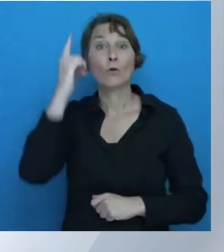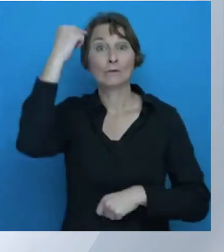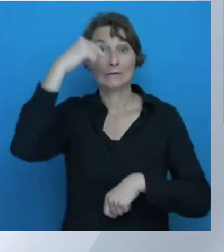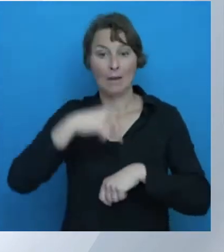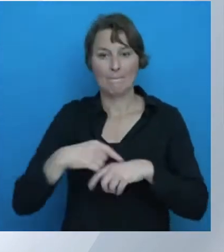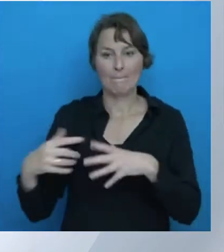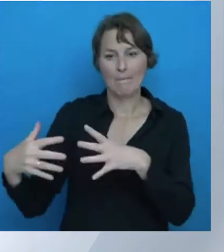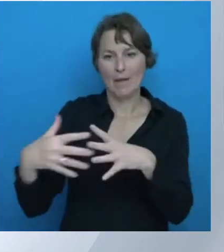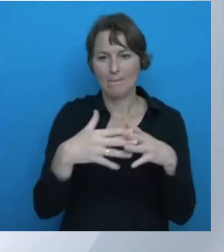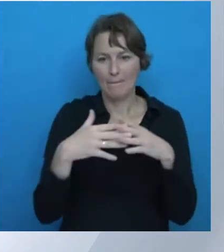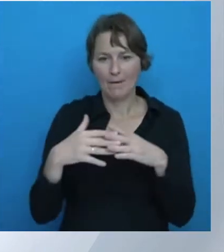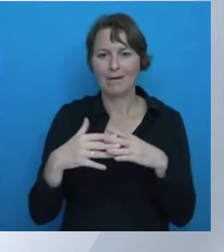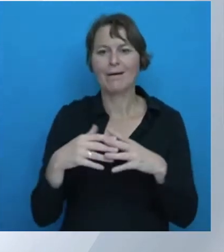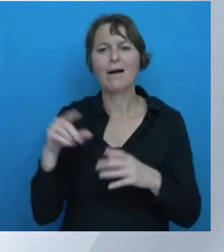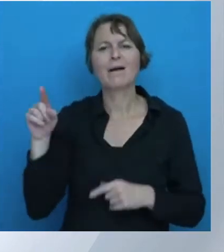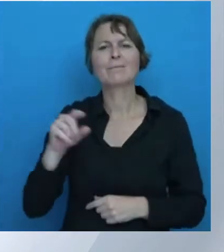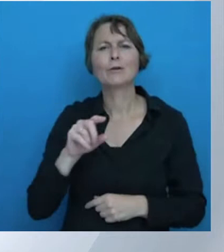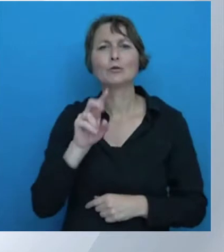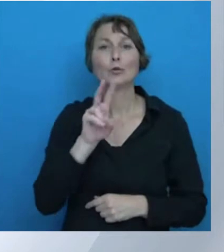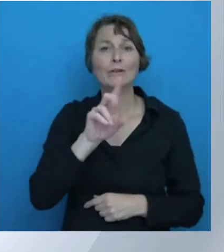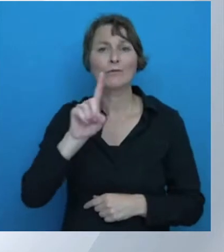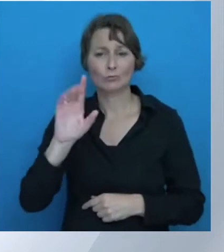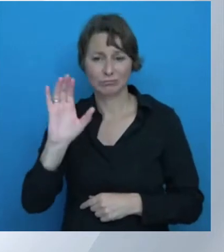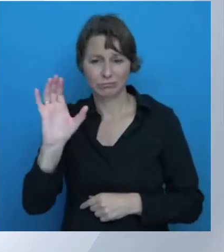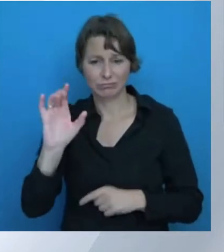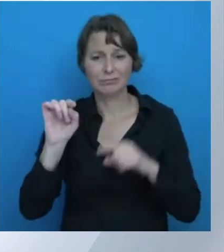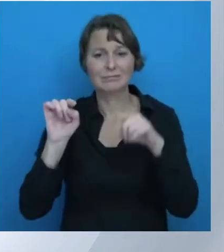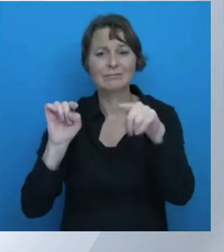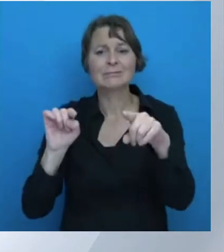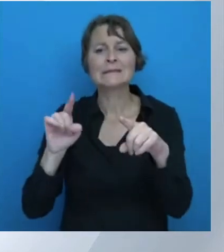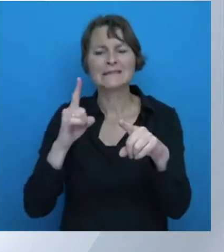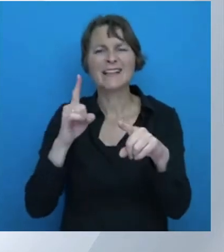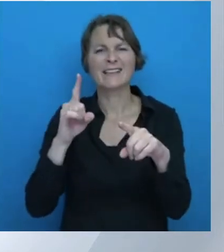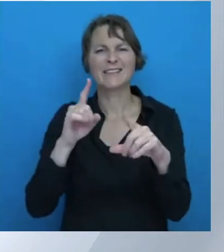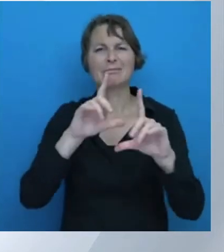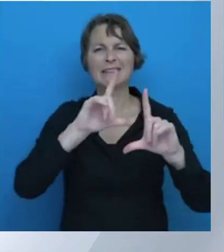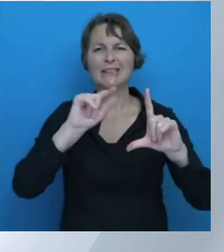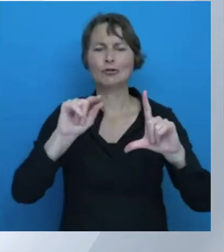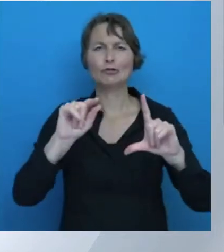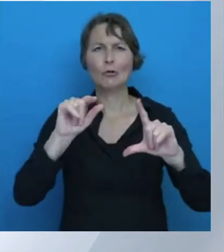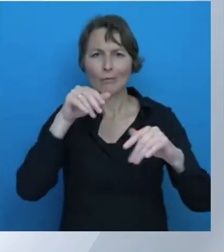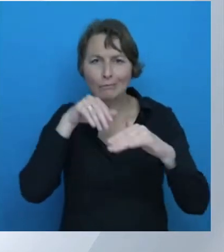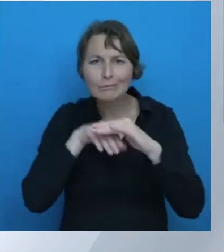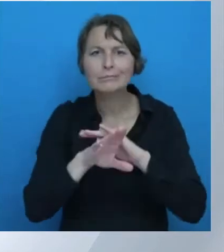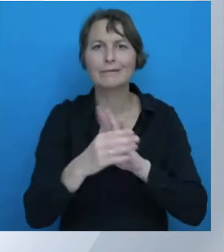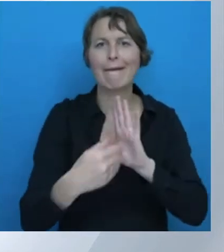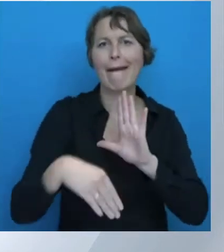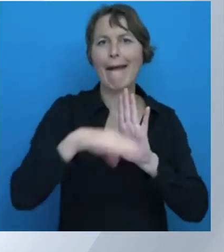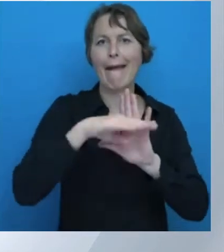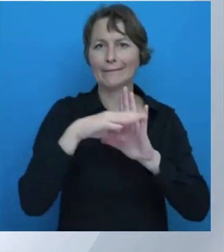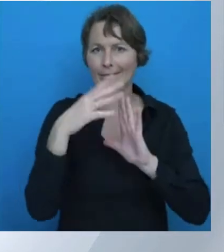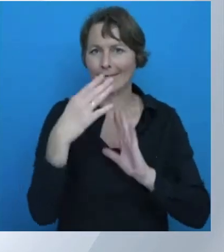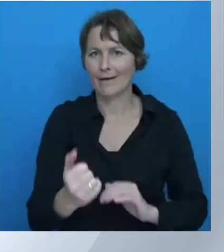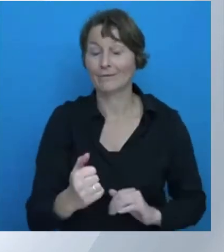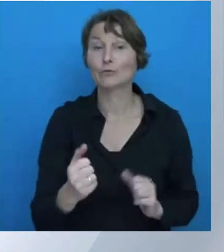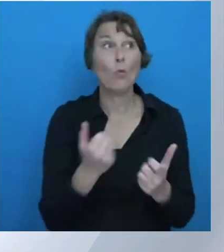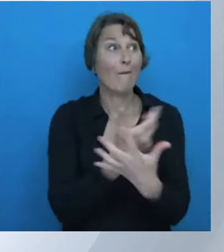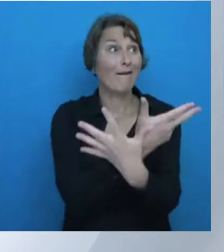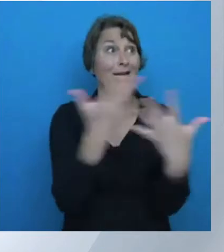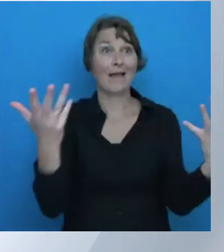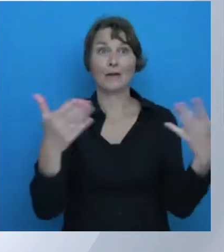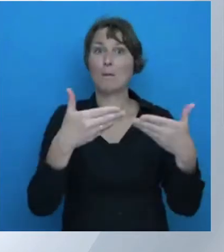Parliamentary Directory on Digital Accessibility said that all publicly facing civil sites have to be